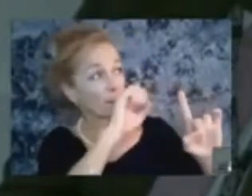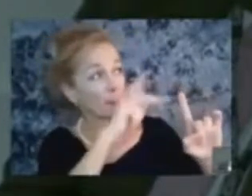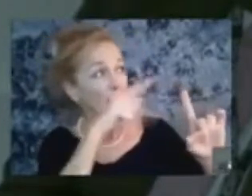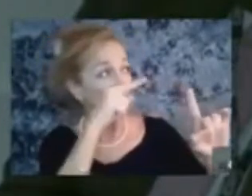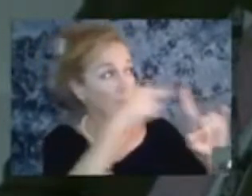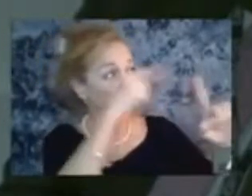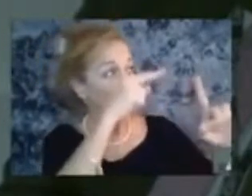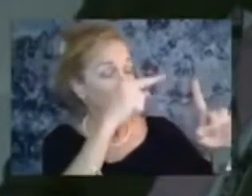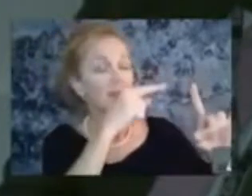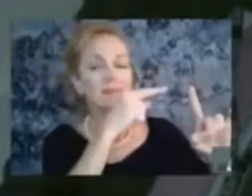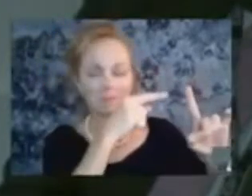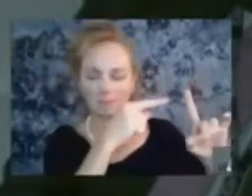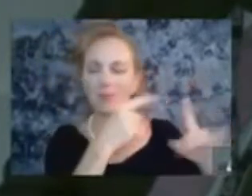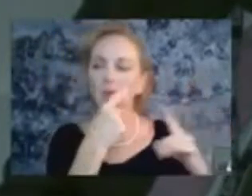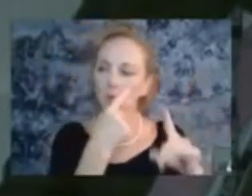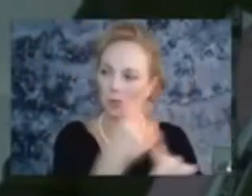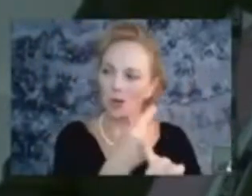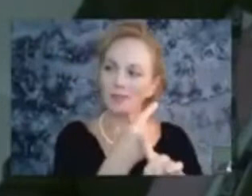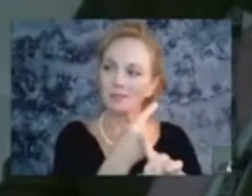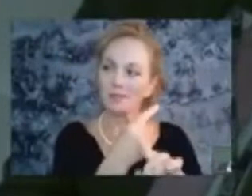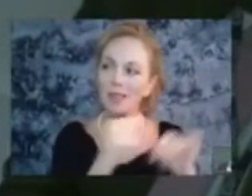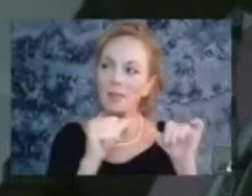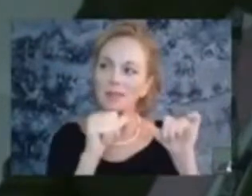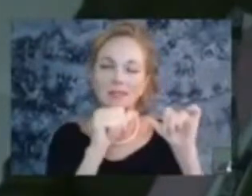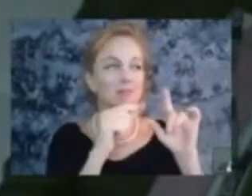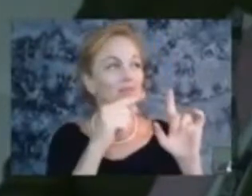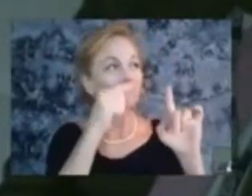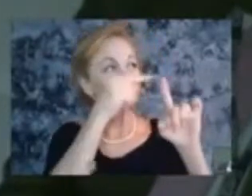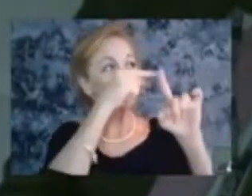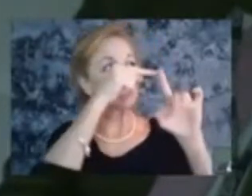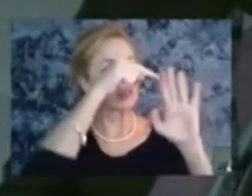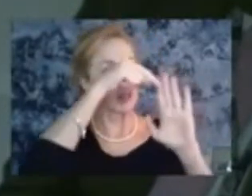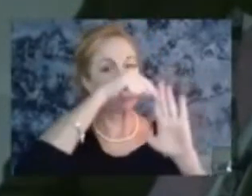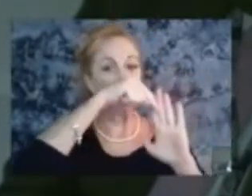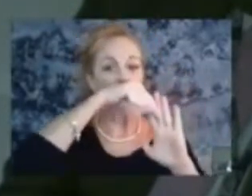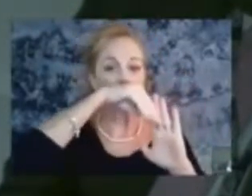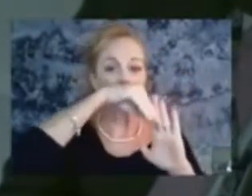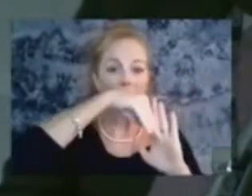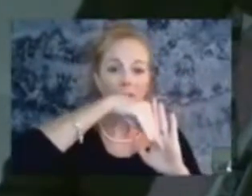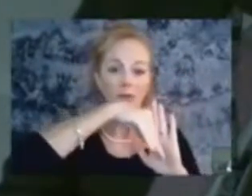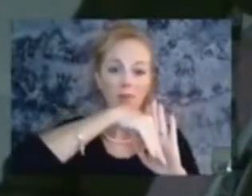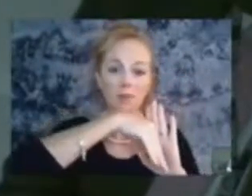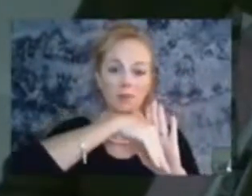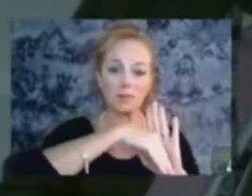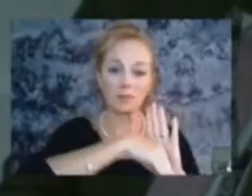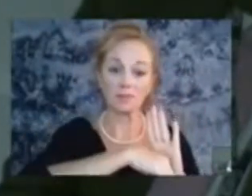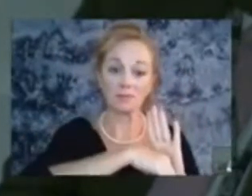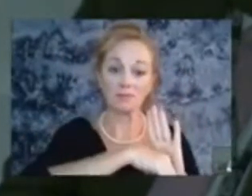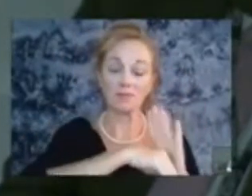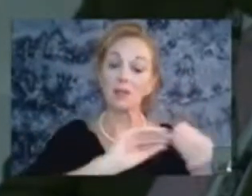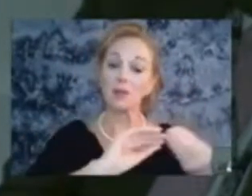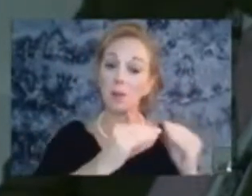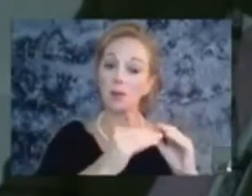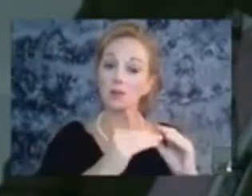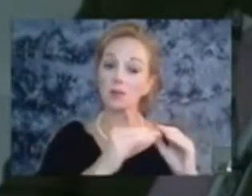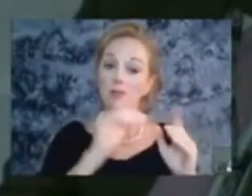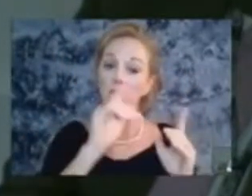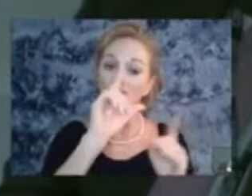they would. And they've been pretty steadily coming down ever since. This timeline is not what I